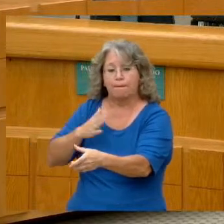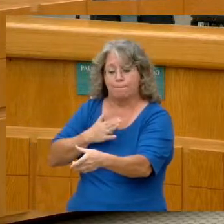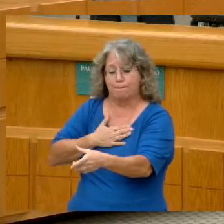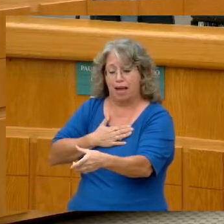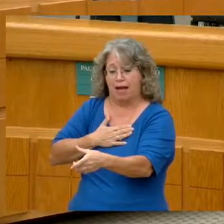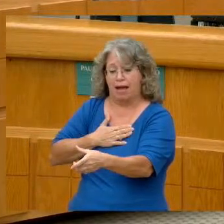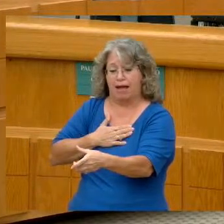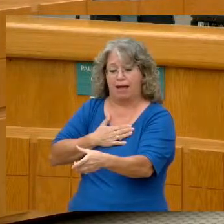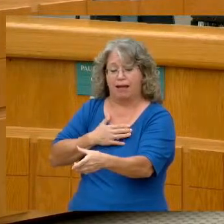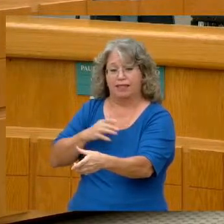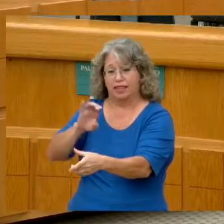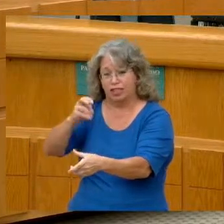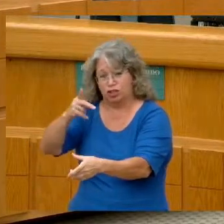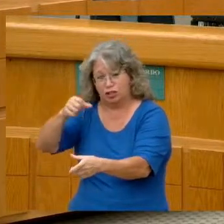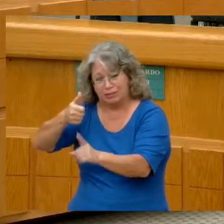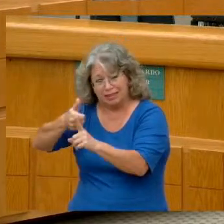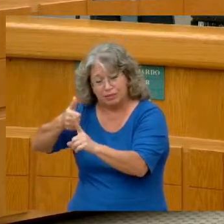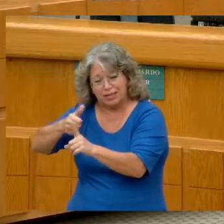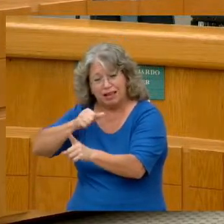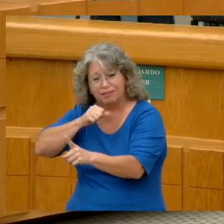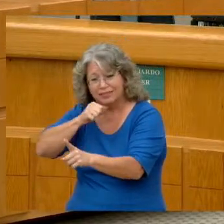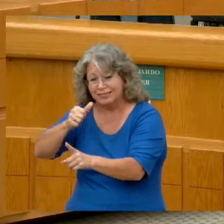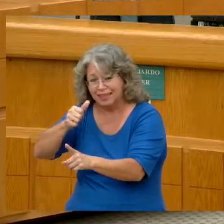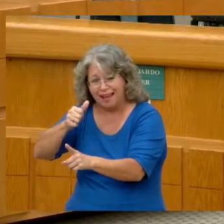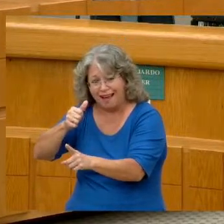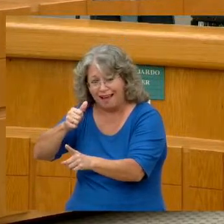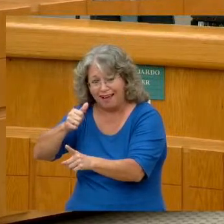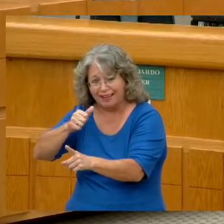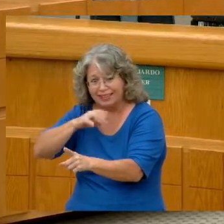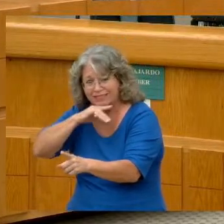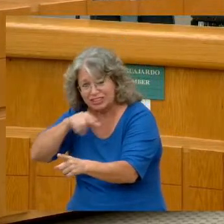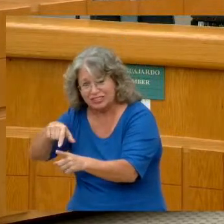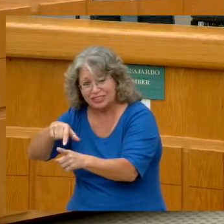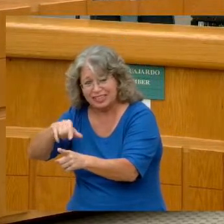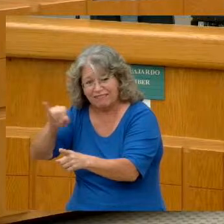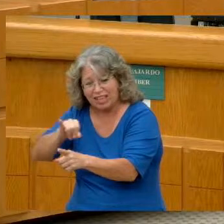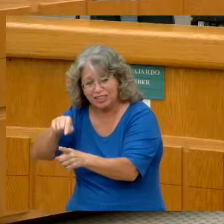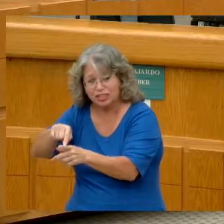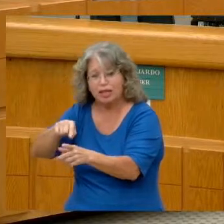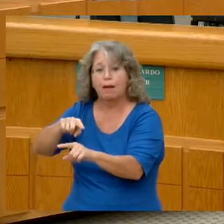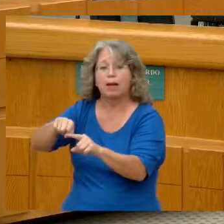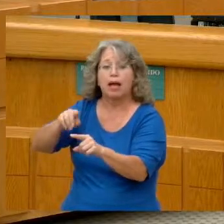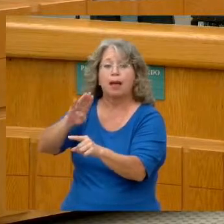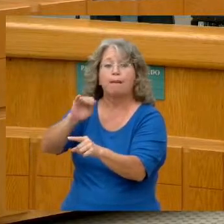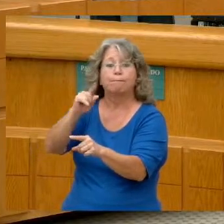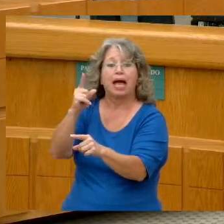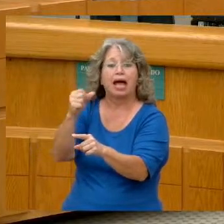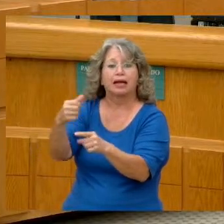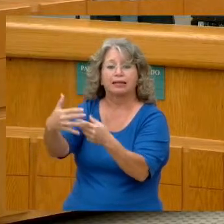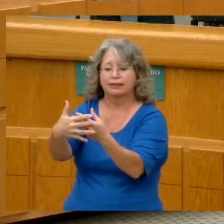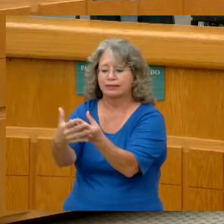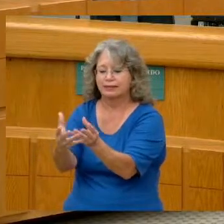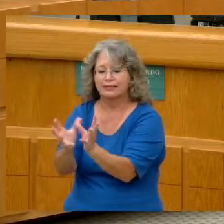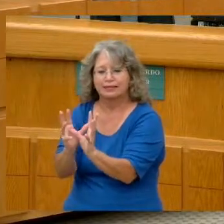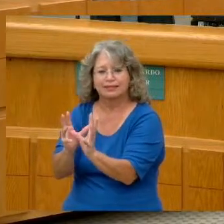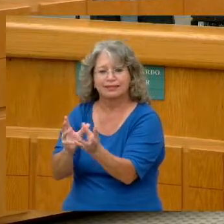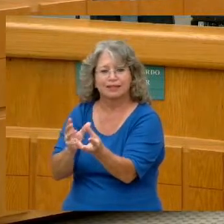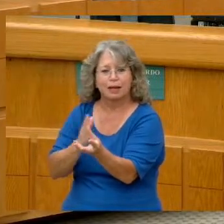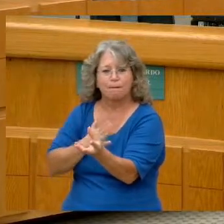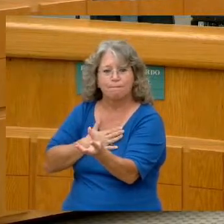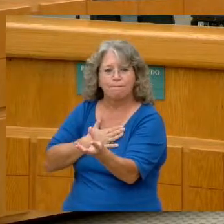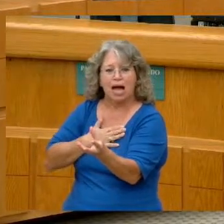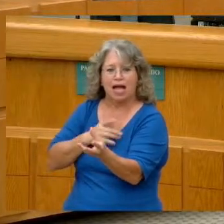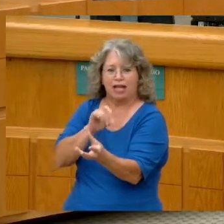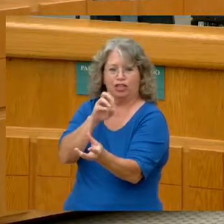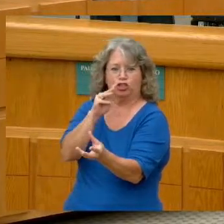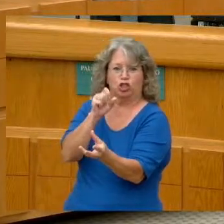hand you the bag to share with you, and you touch the bag. You still don't get COVID-19 that way, but your hands are dirty. And so if you use